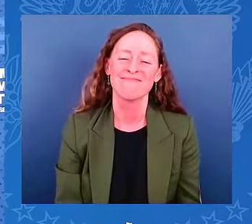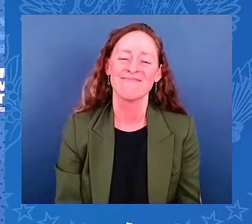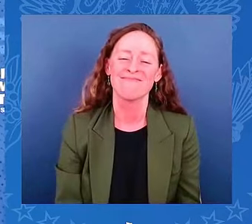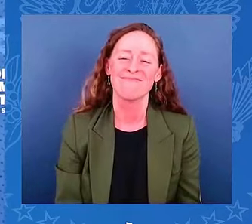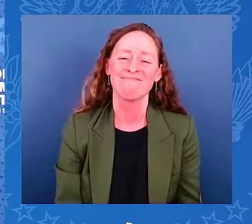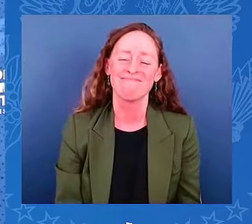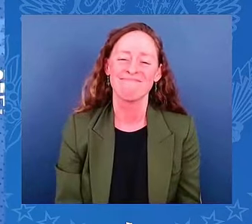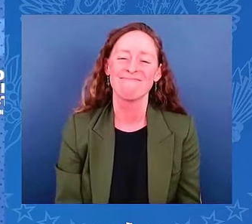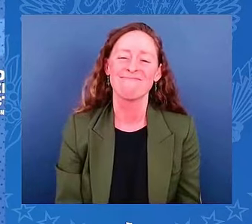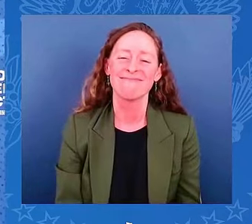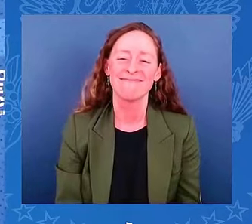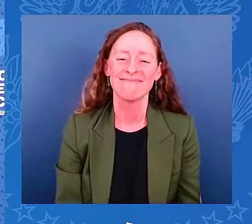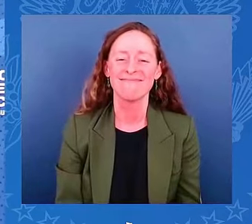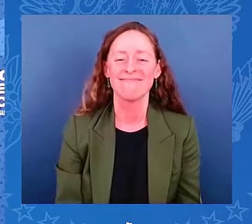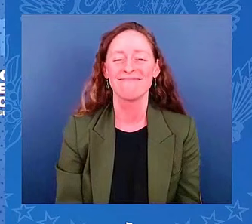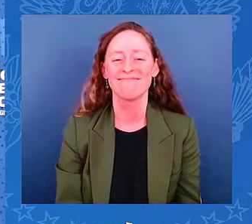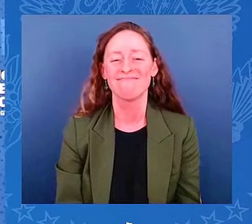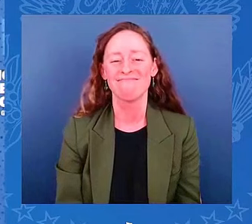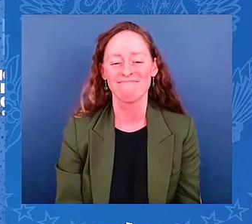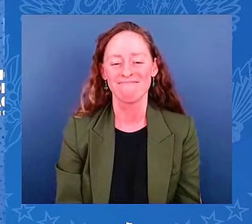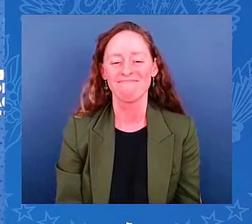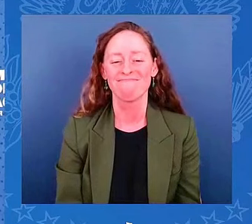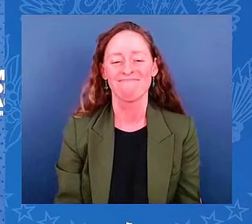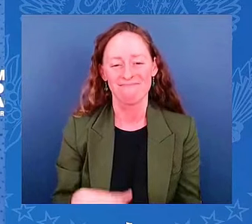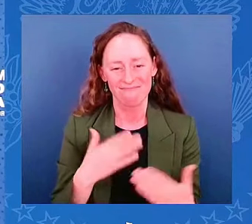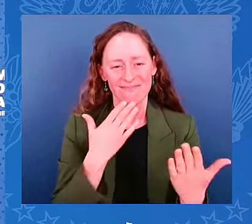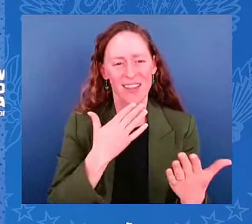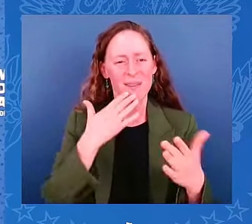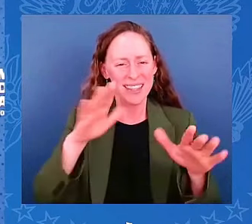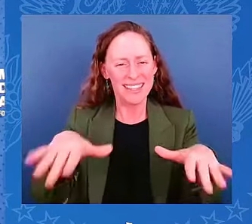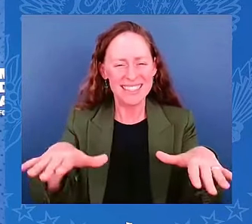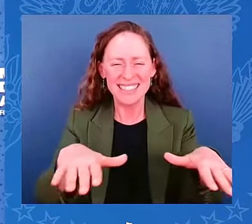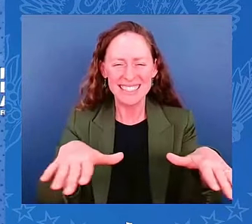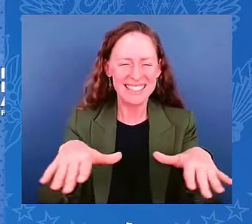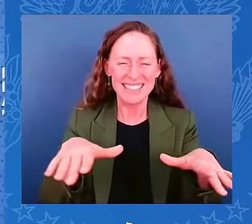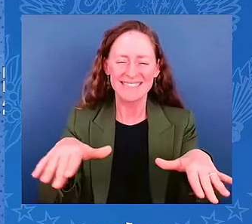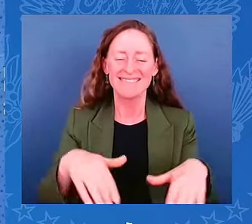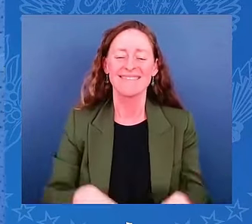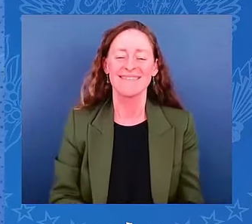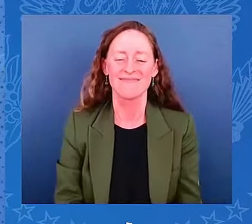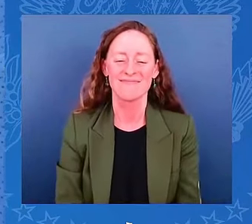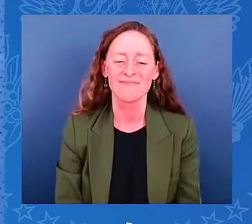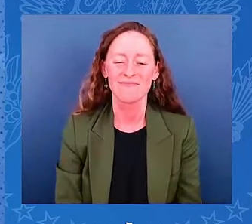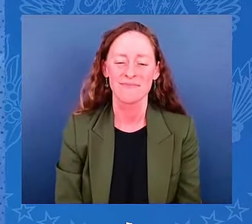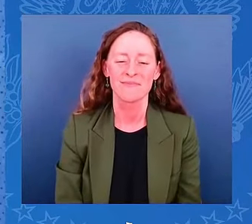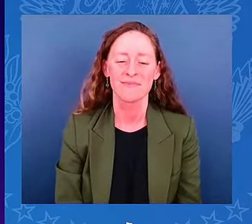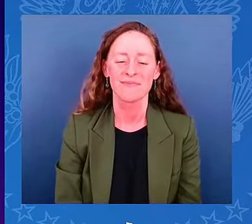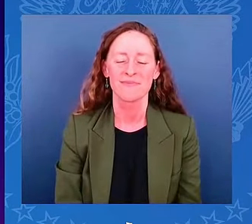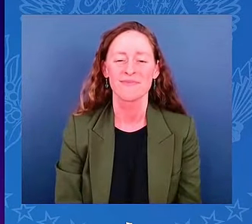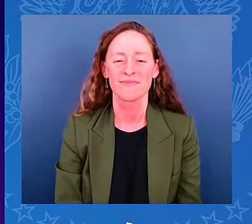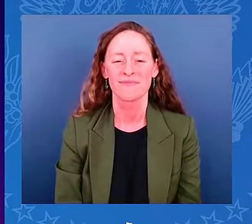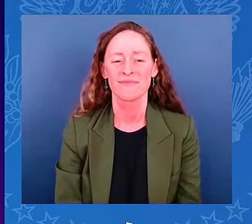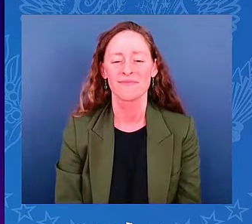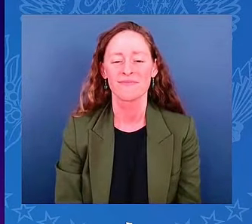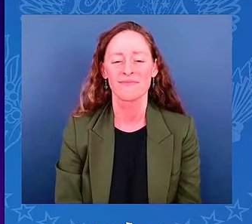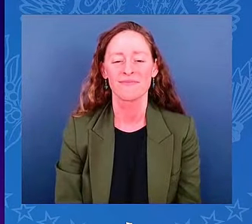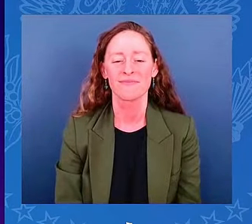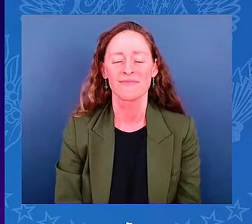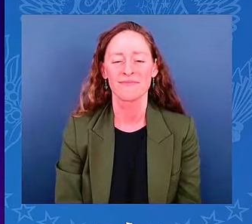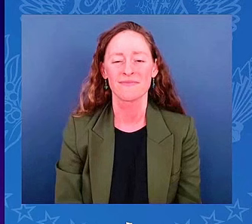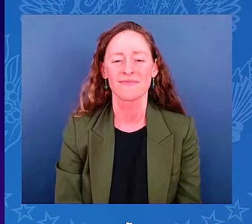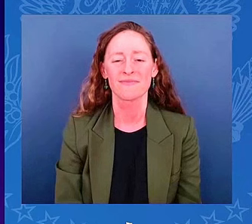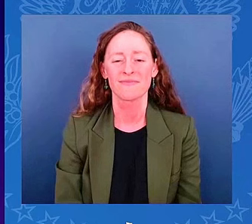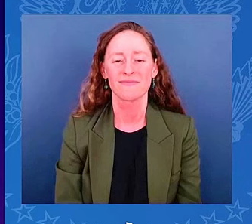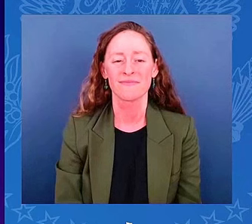Thank you. Please have a seat. Giovanna, I know from experience it takes